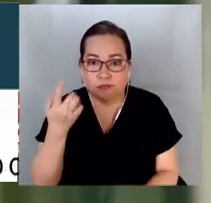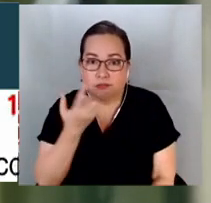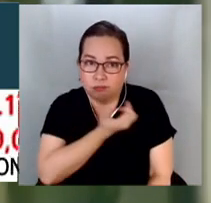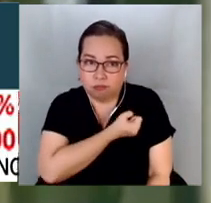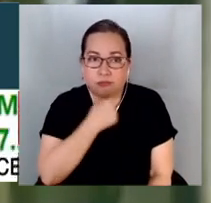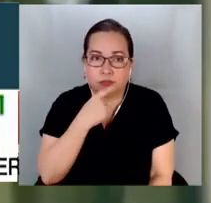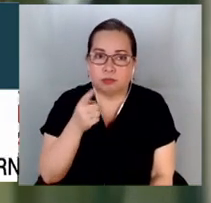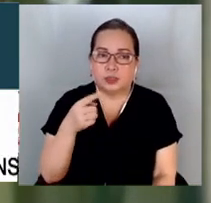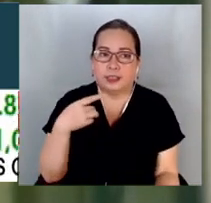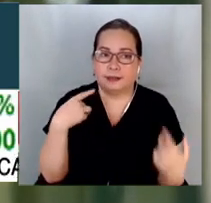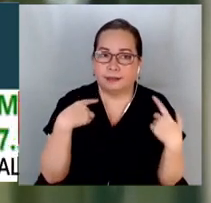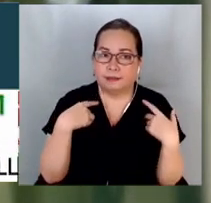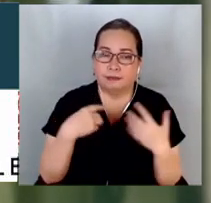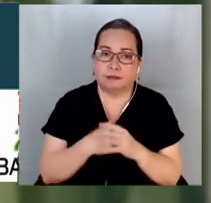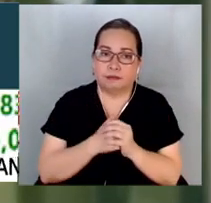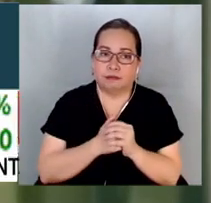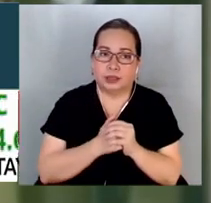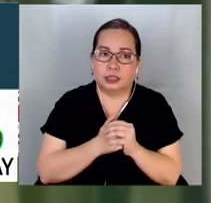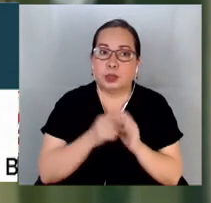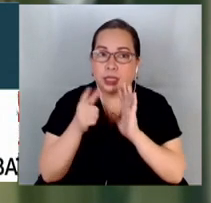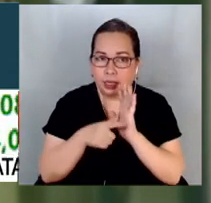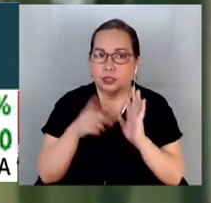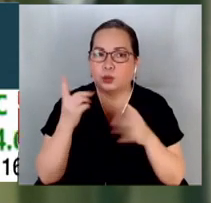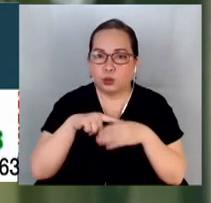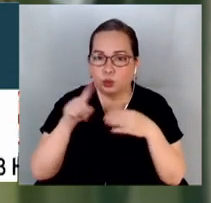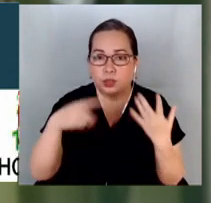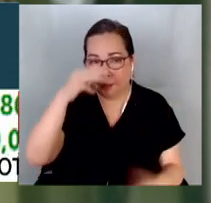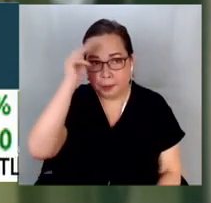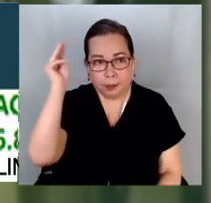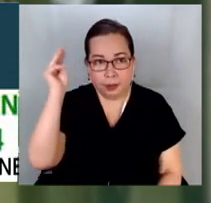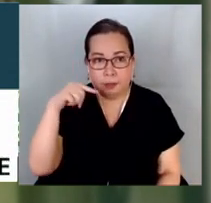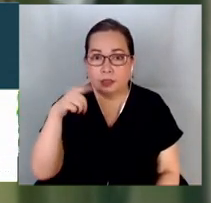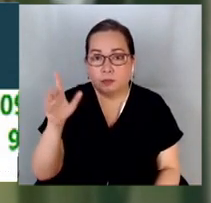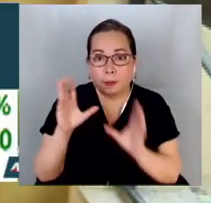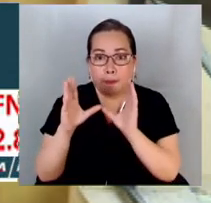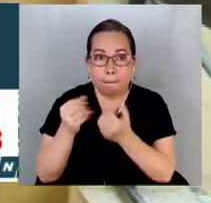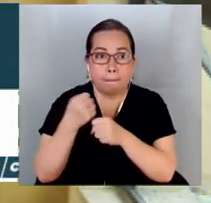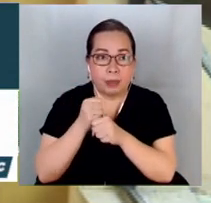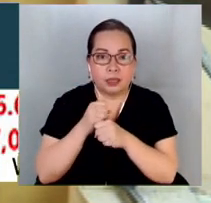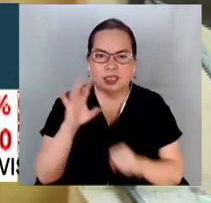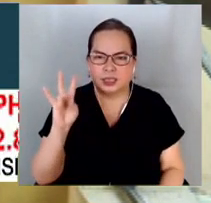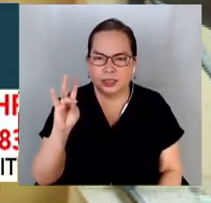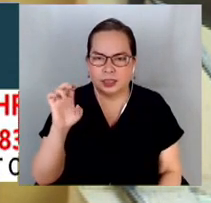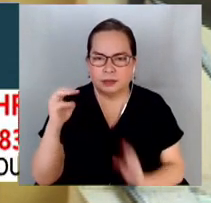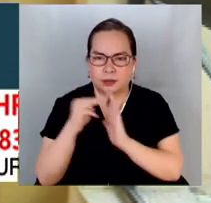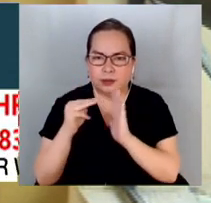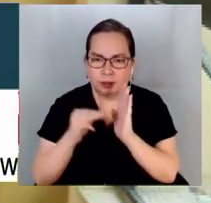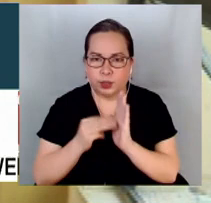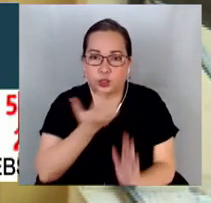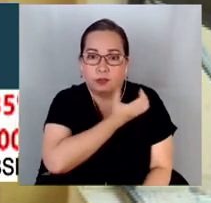release its efficacy data by March. And previous reports said the company plans to produce 700 million vaccine doses this